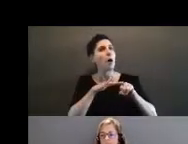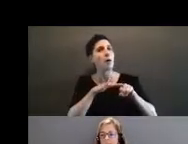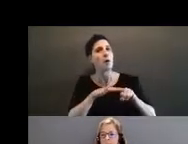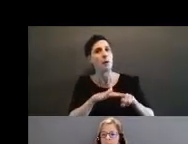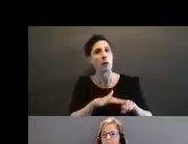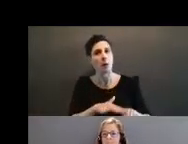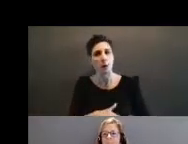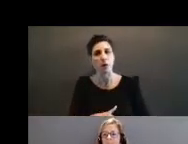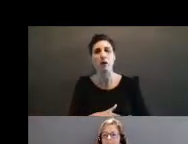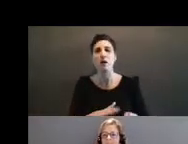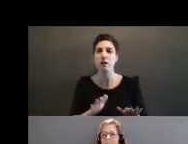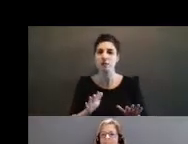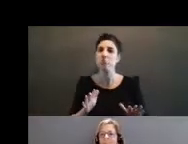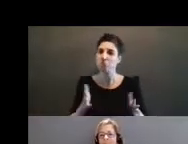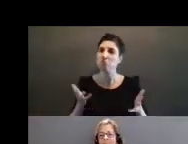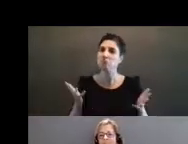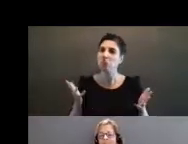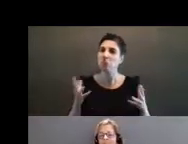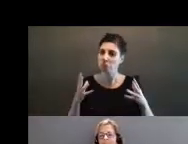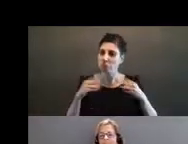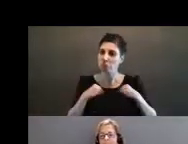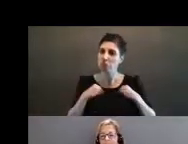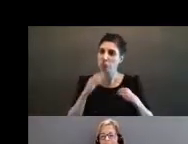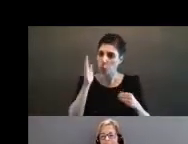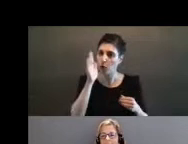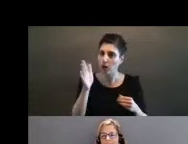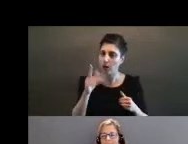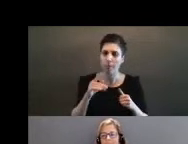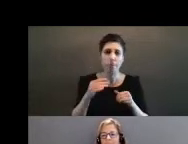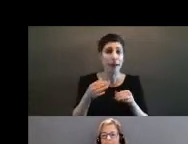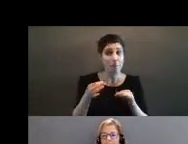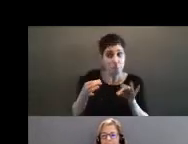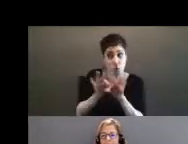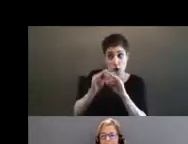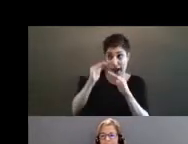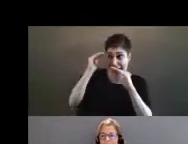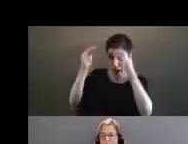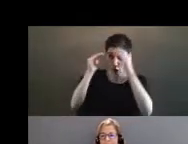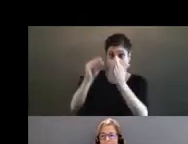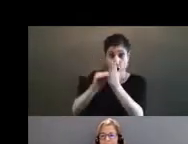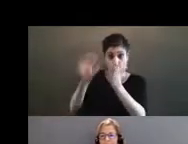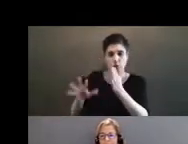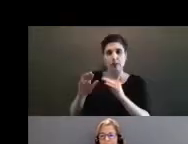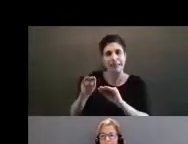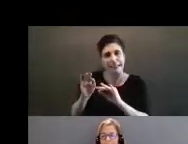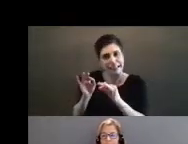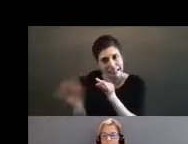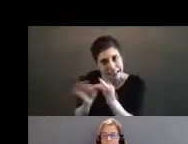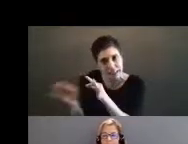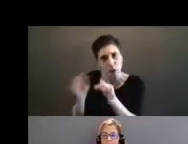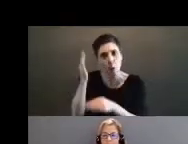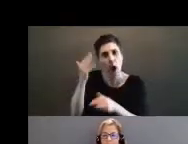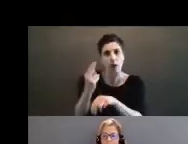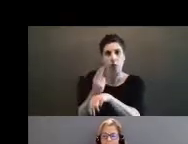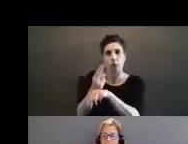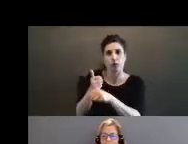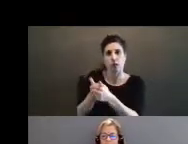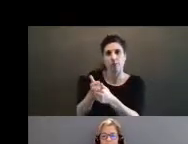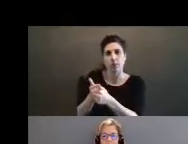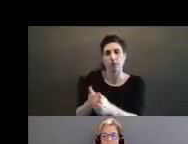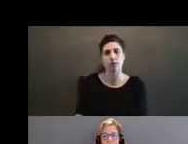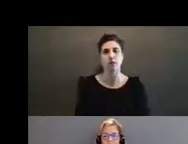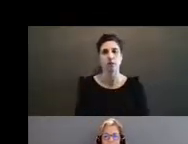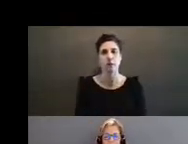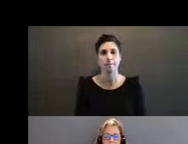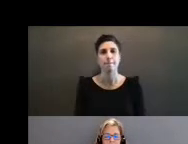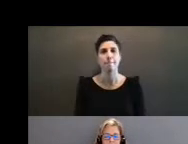again. For how we can help our learners buy into this concept. That's great. Thanks, Summer. Yeah, I like